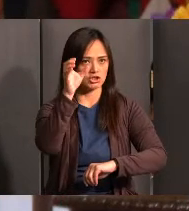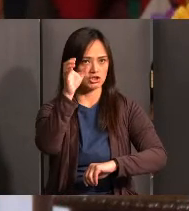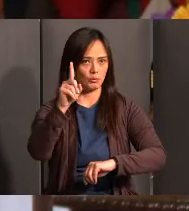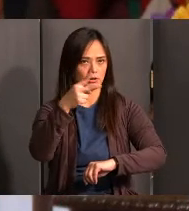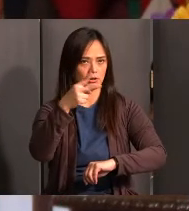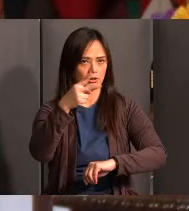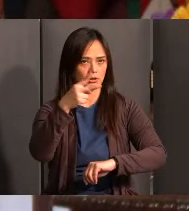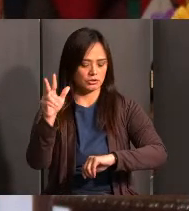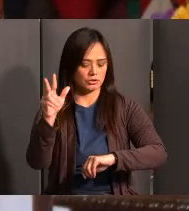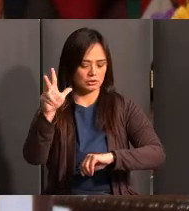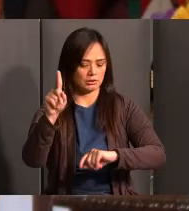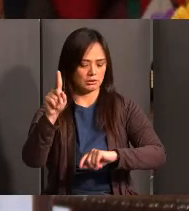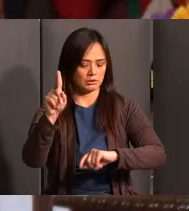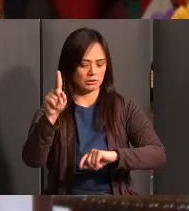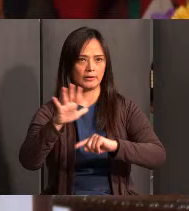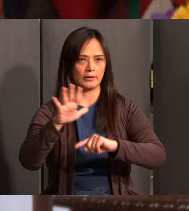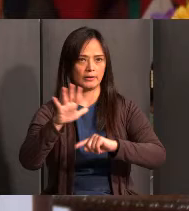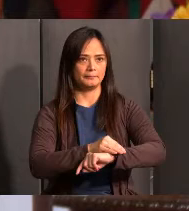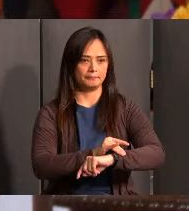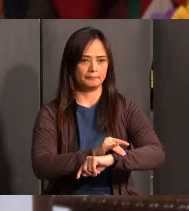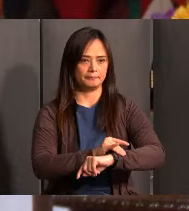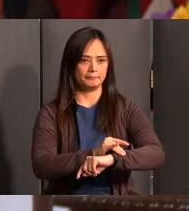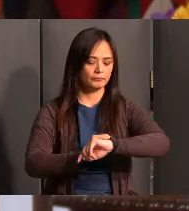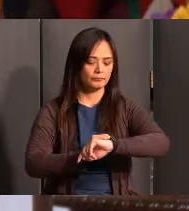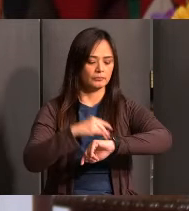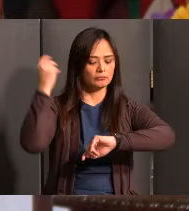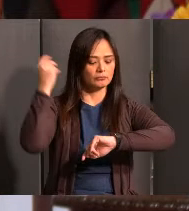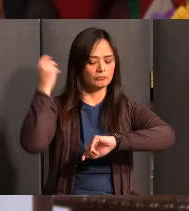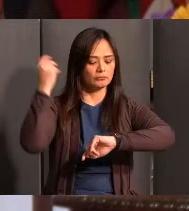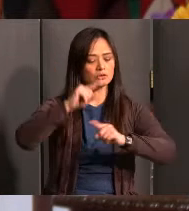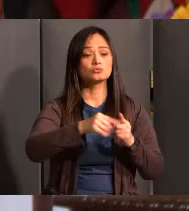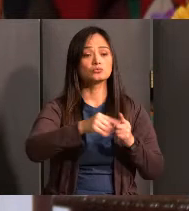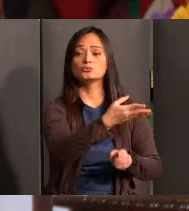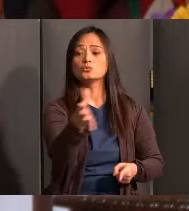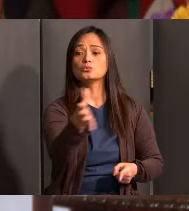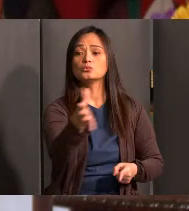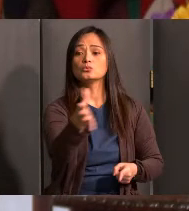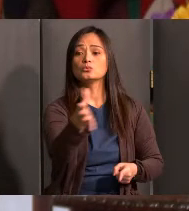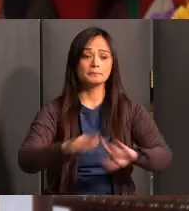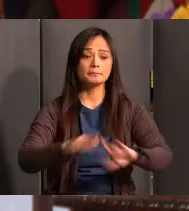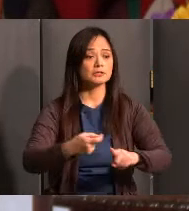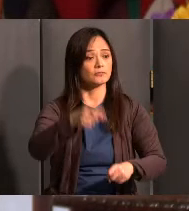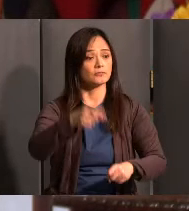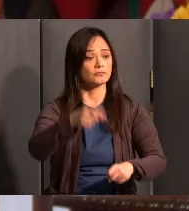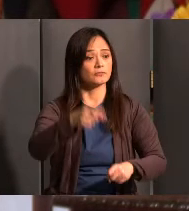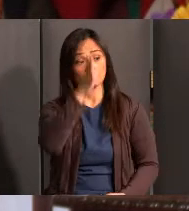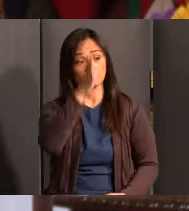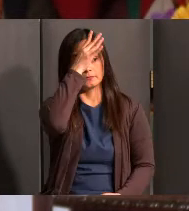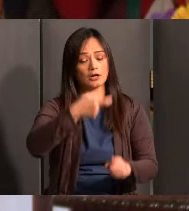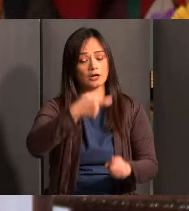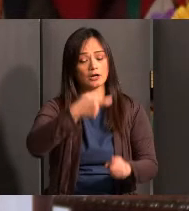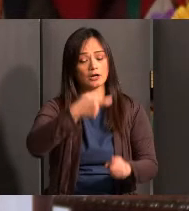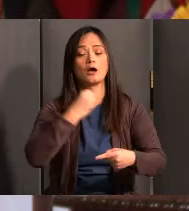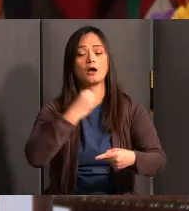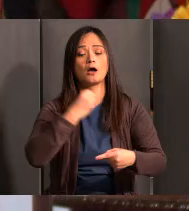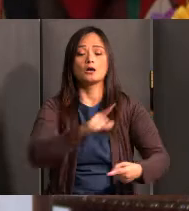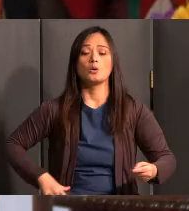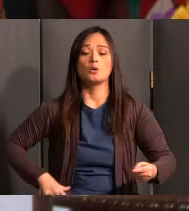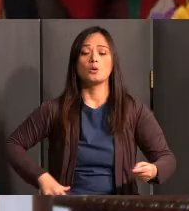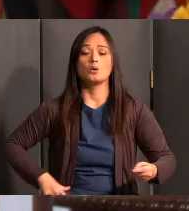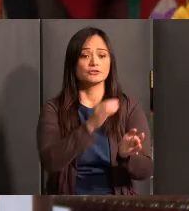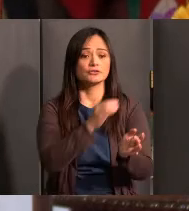sinasabi. Grace be to you and peace from God the Father and from our Lord Jesus Christ,